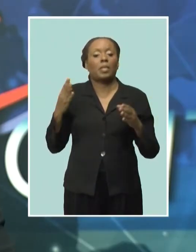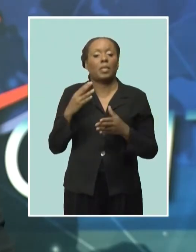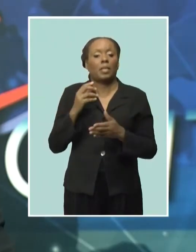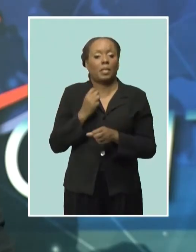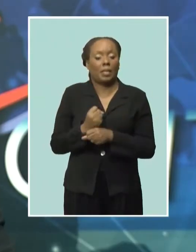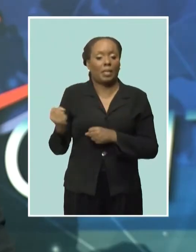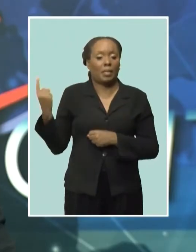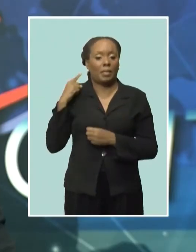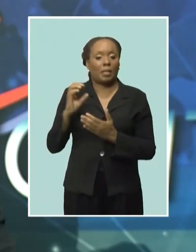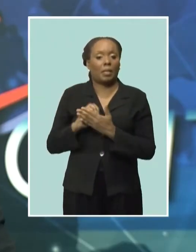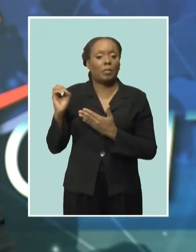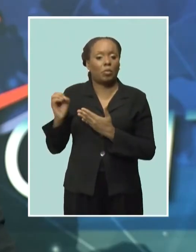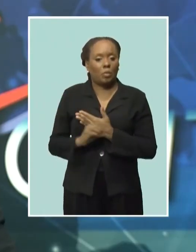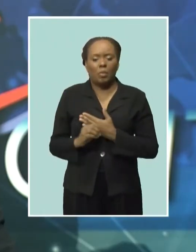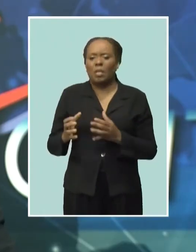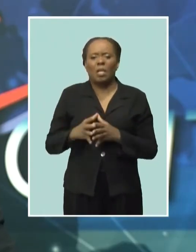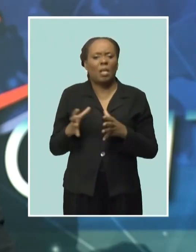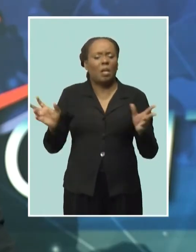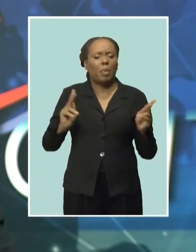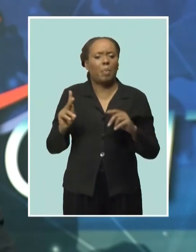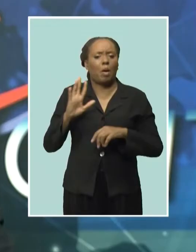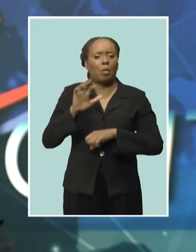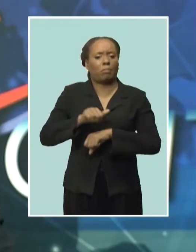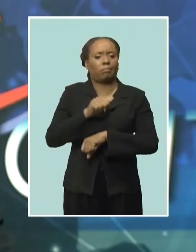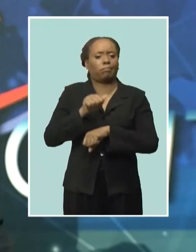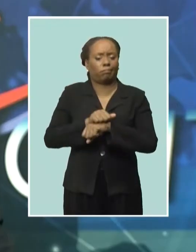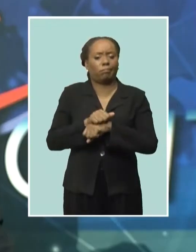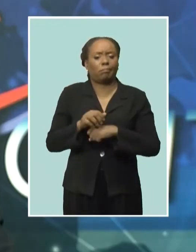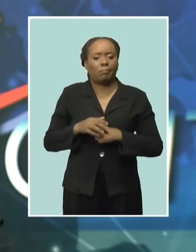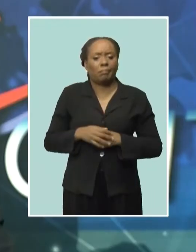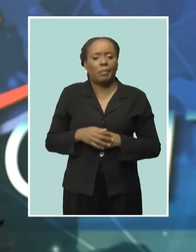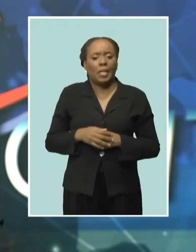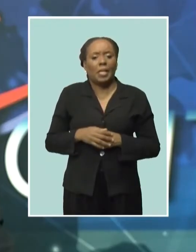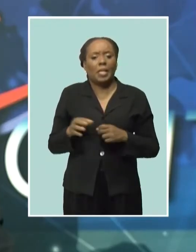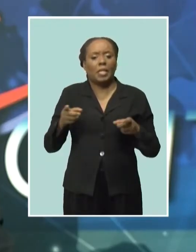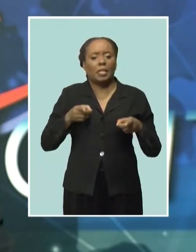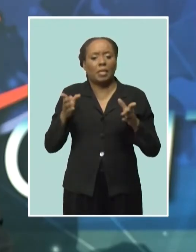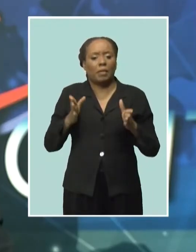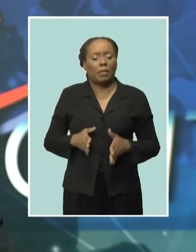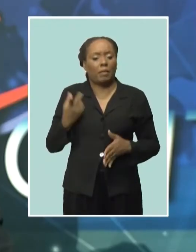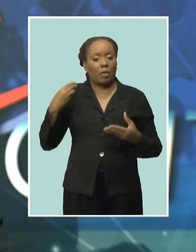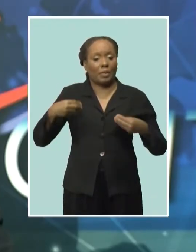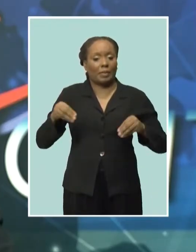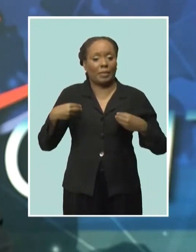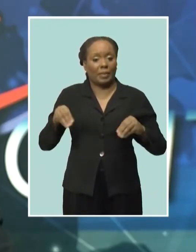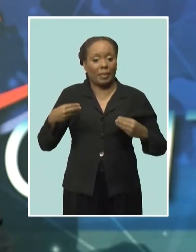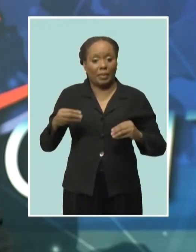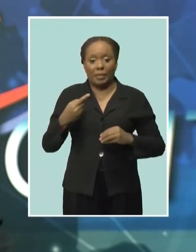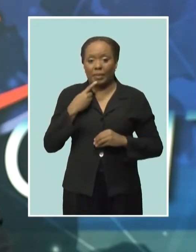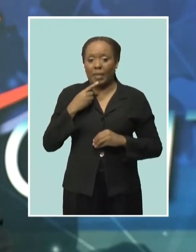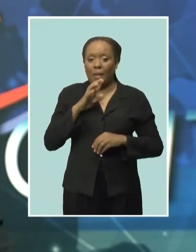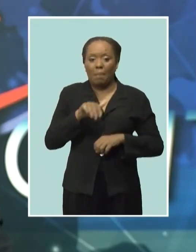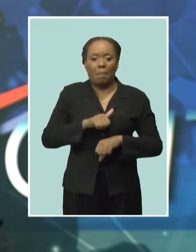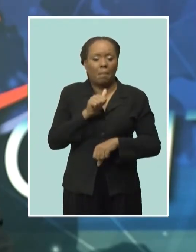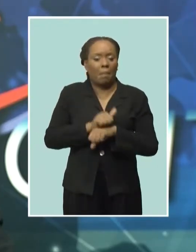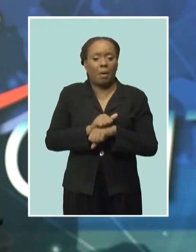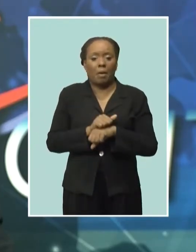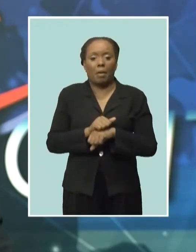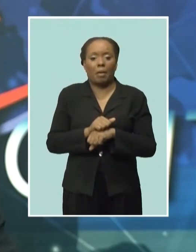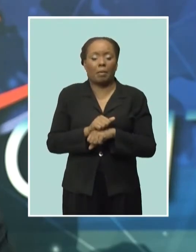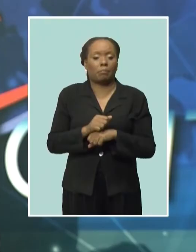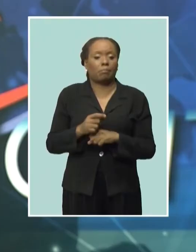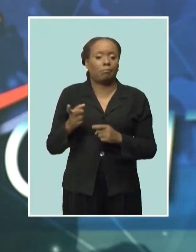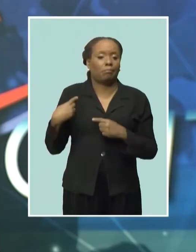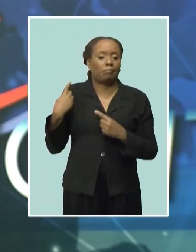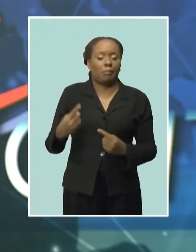last October. And Director of Sales and Marketing, Michelle Olivier, says they are booked solid up to October this